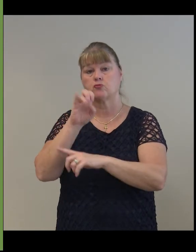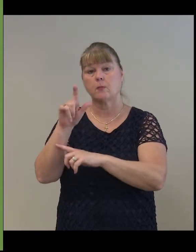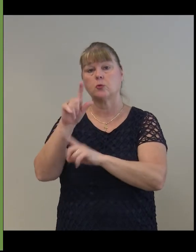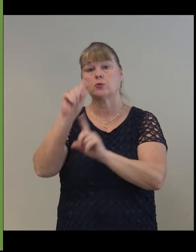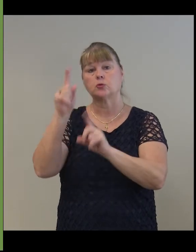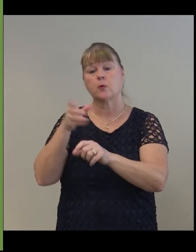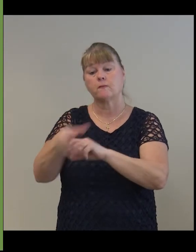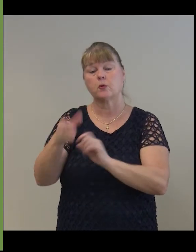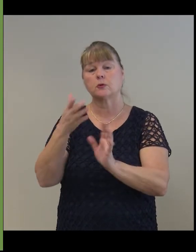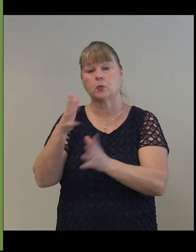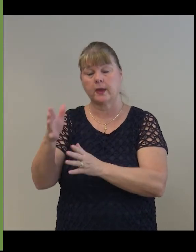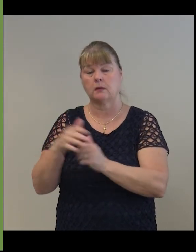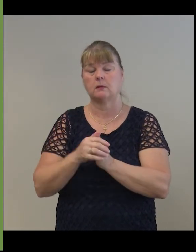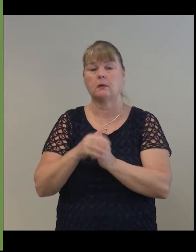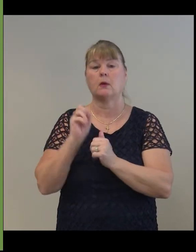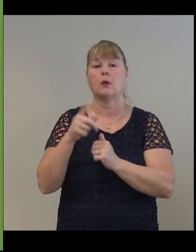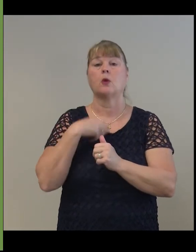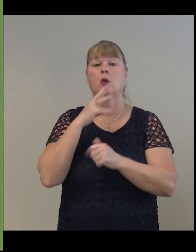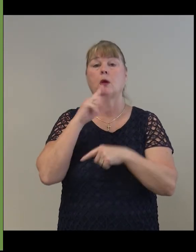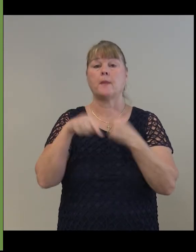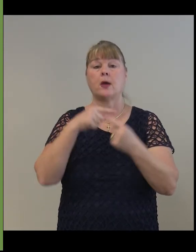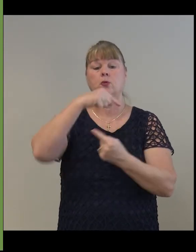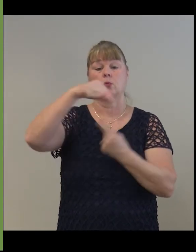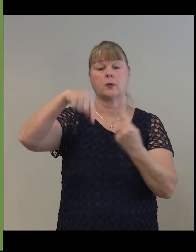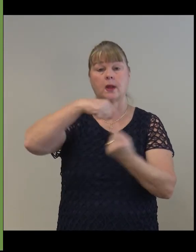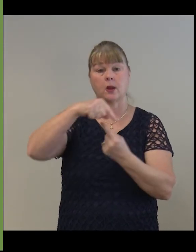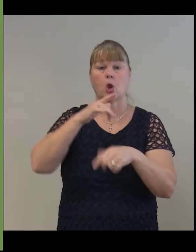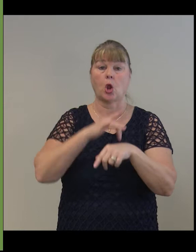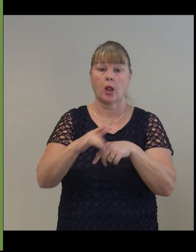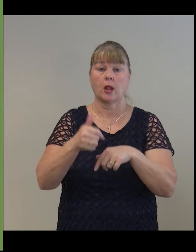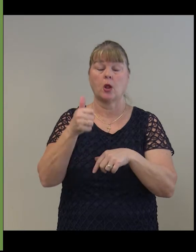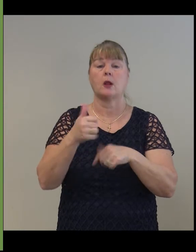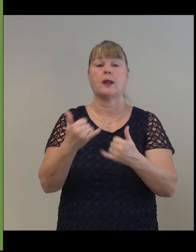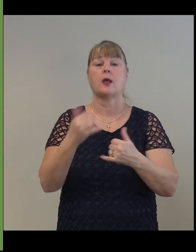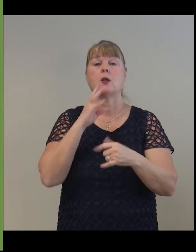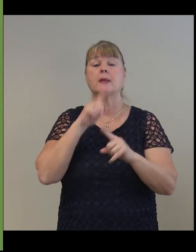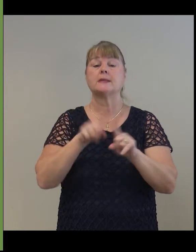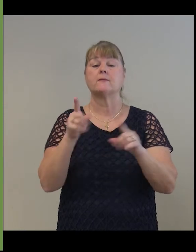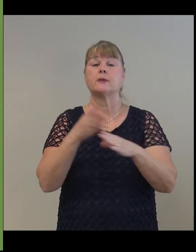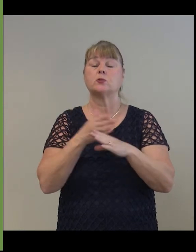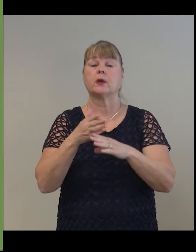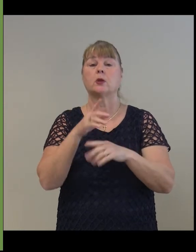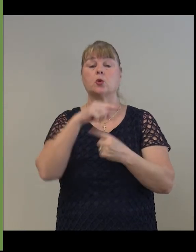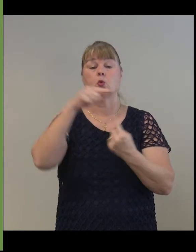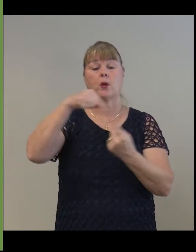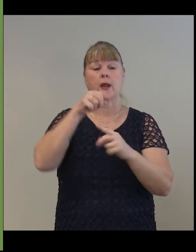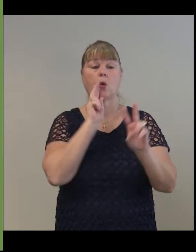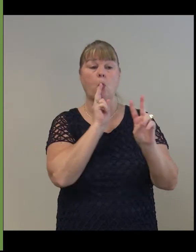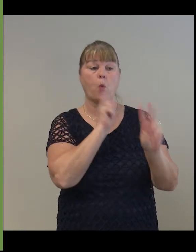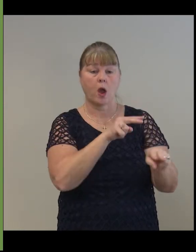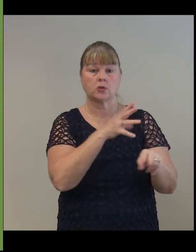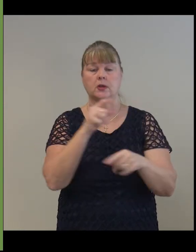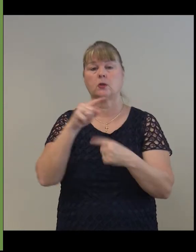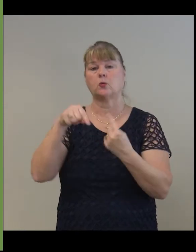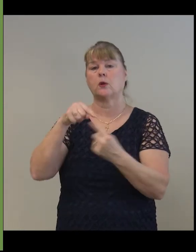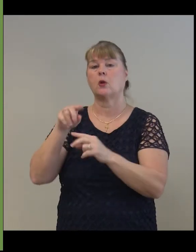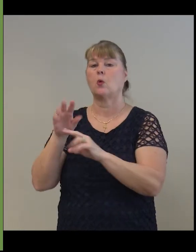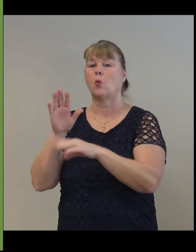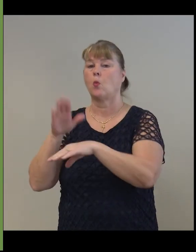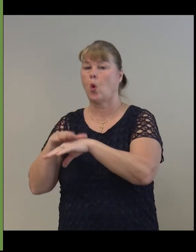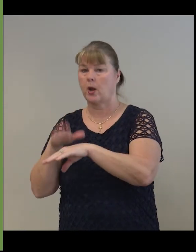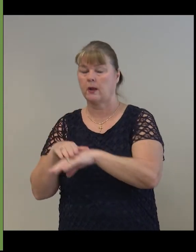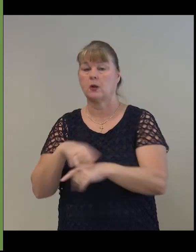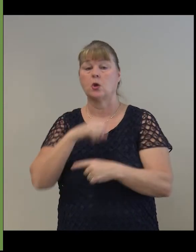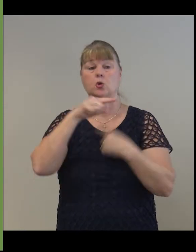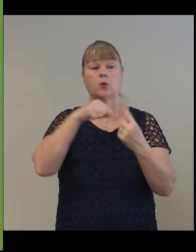the difference between a tornado watch and a tornado warning. A tornado watch is when weather conditions are favorable to produce a